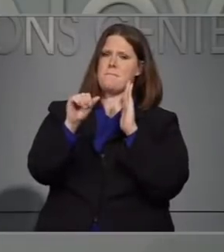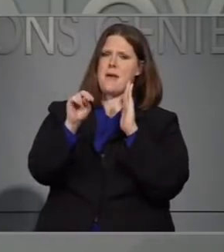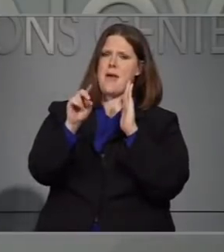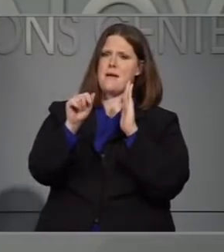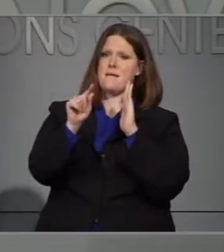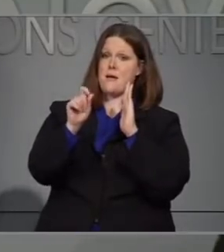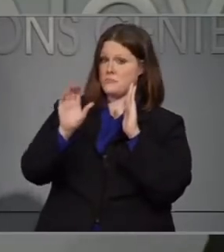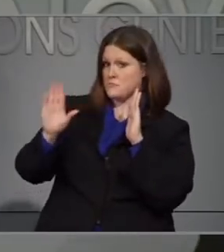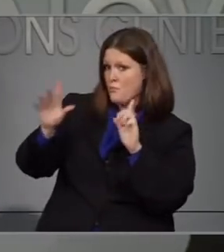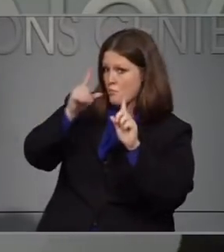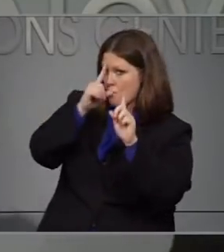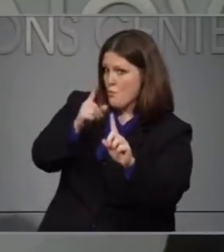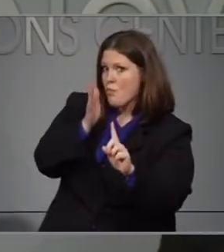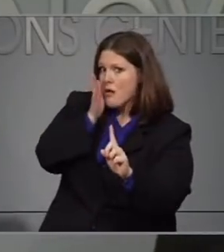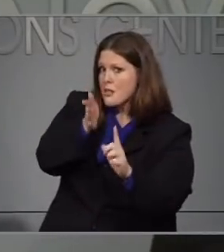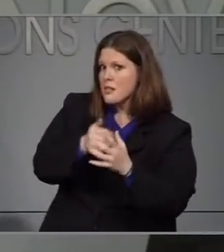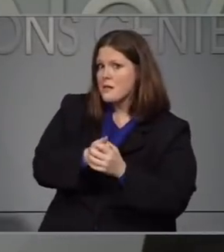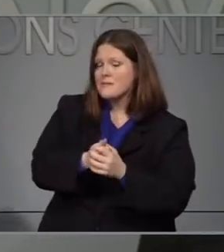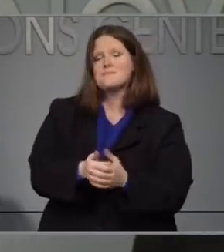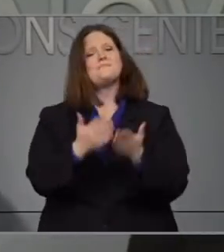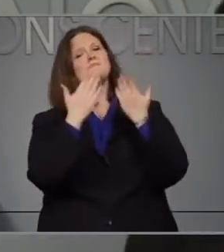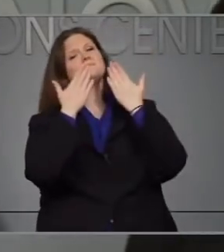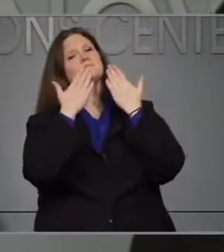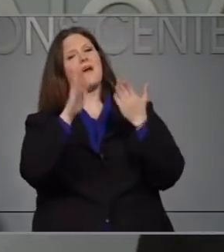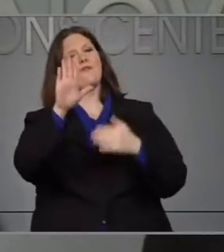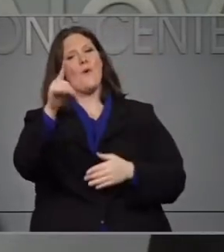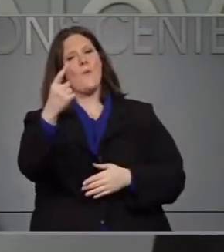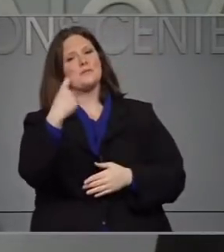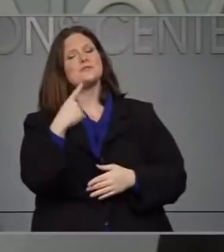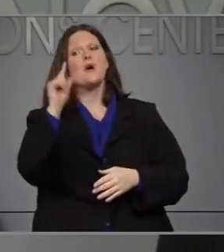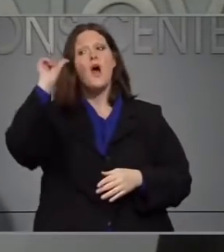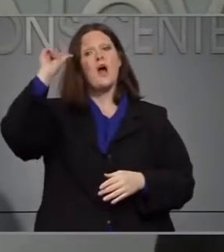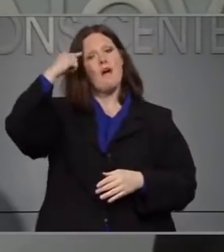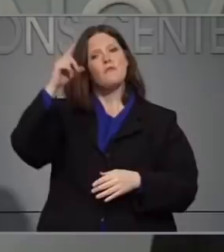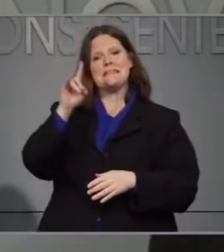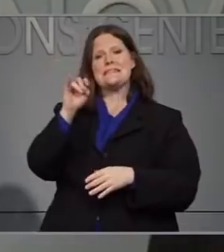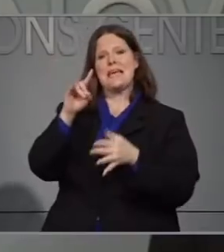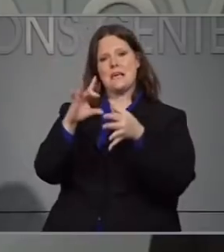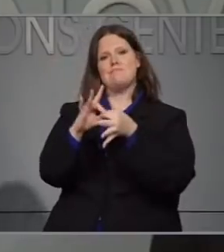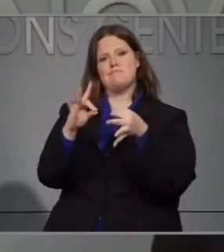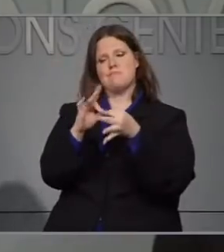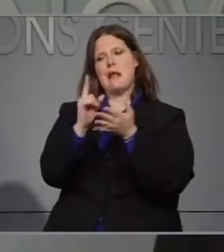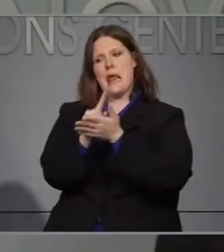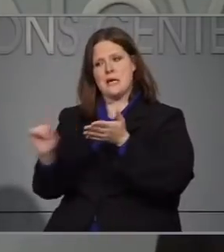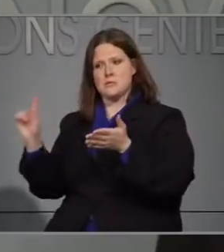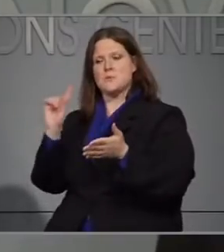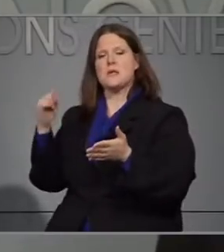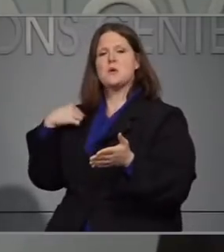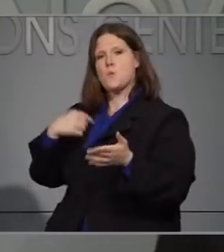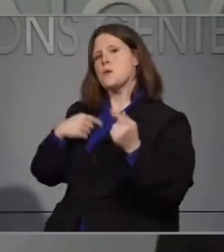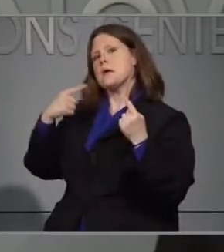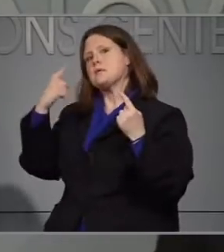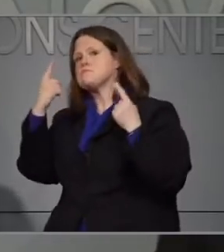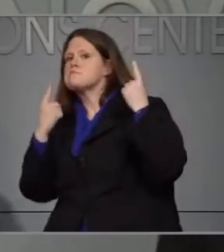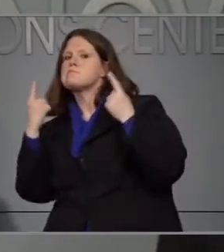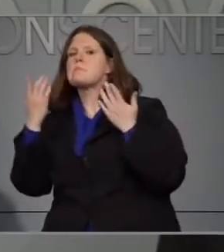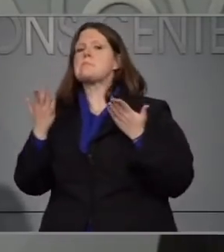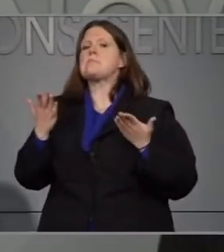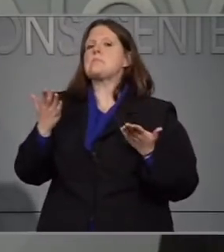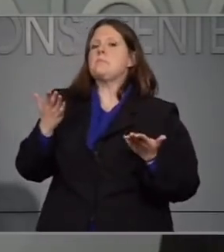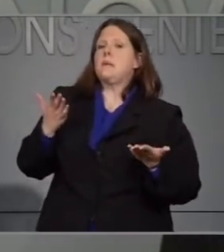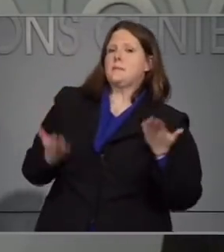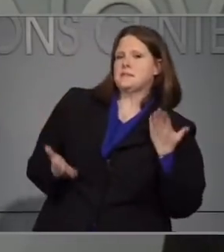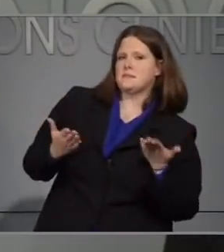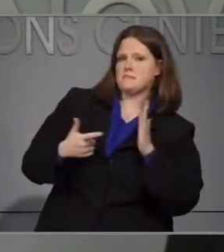cards? Rose, thanks for the question. I think the governor shared the end of last week. That is something that we are definitely considering. I think we've